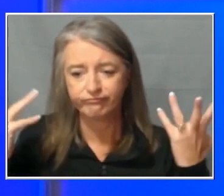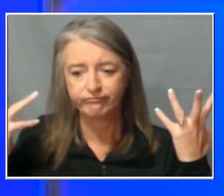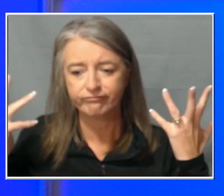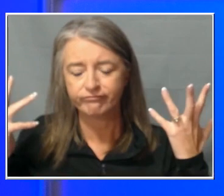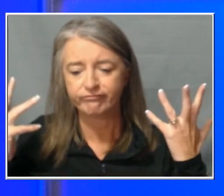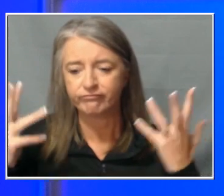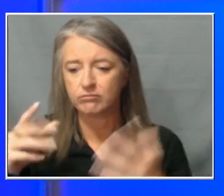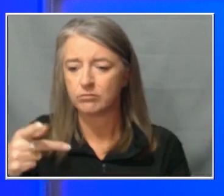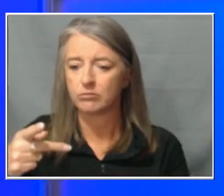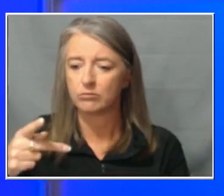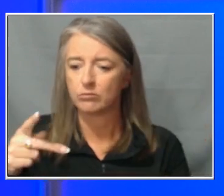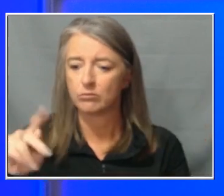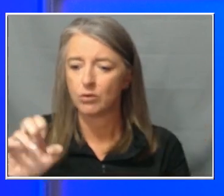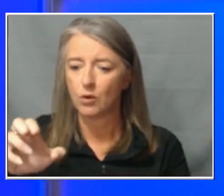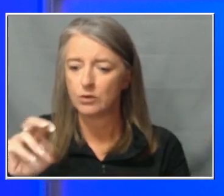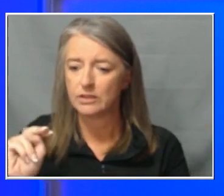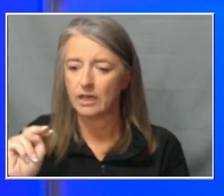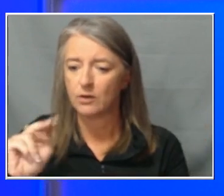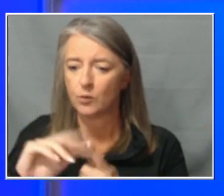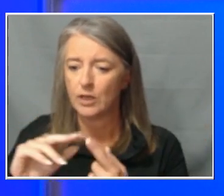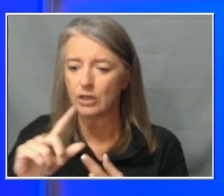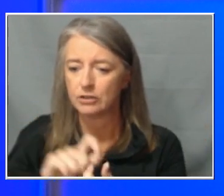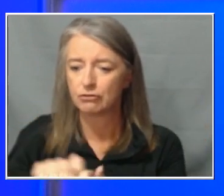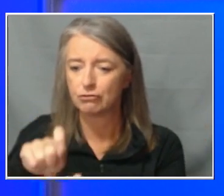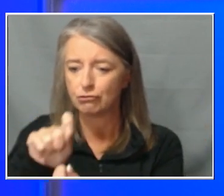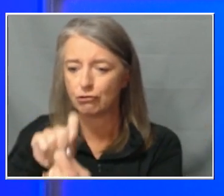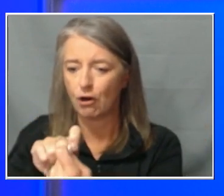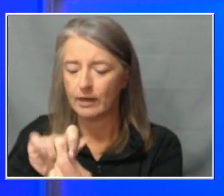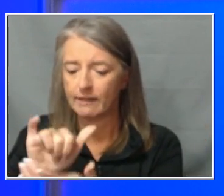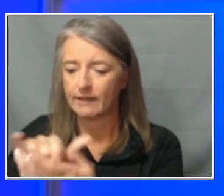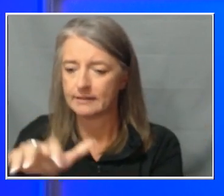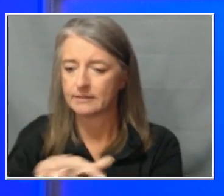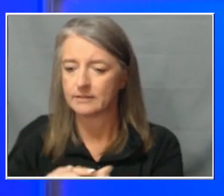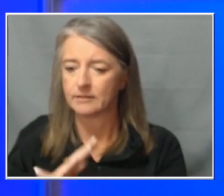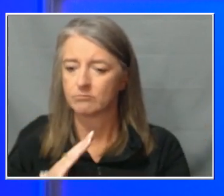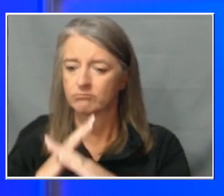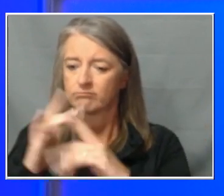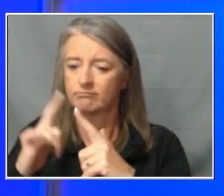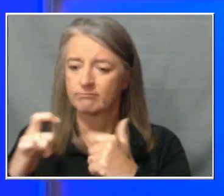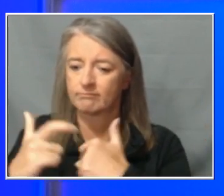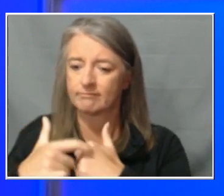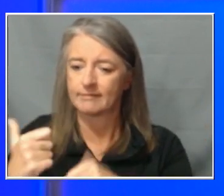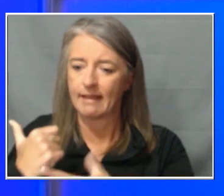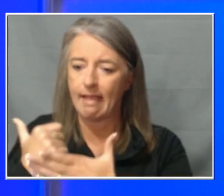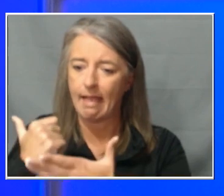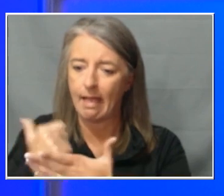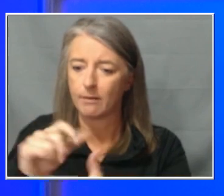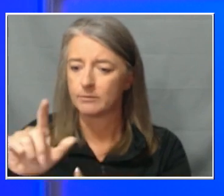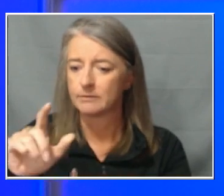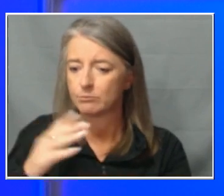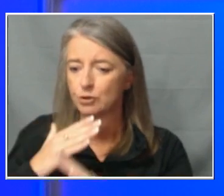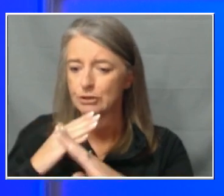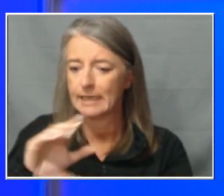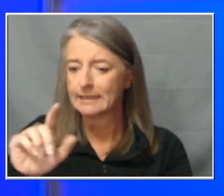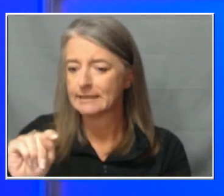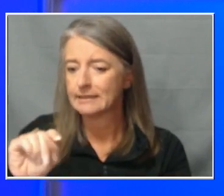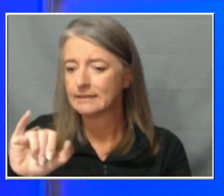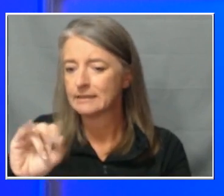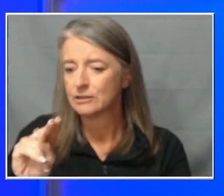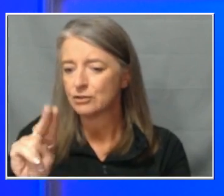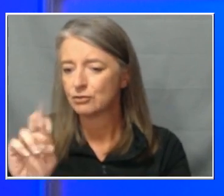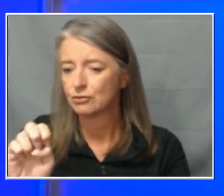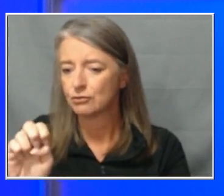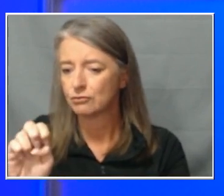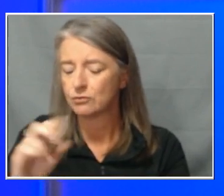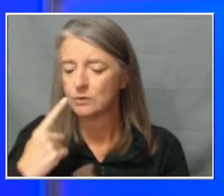Protons were a way to target that space and simultaneously protect the adjacent healthy tissues. So we were able to treat that